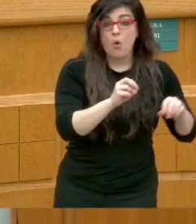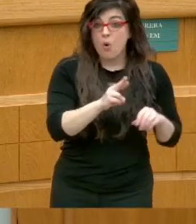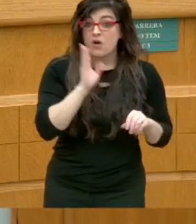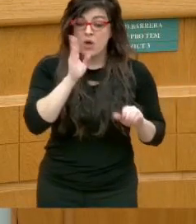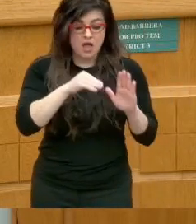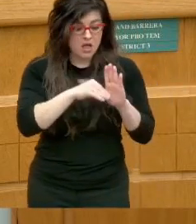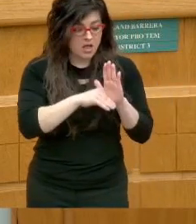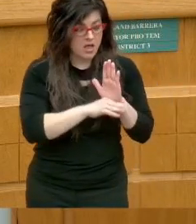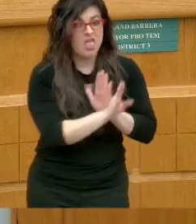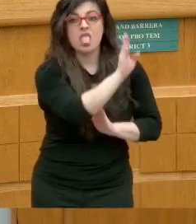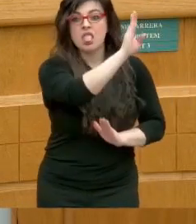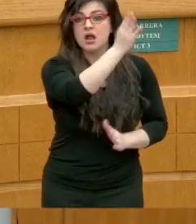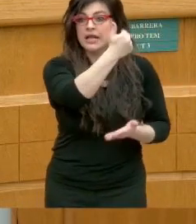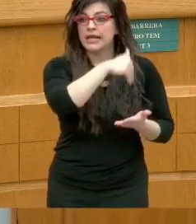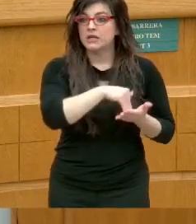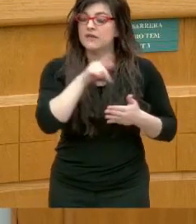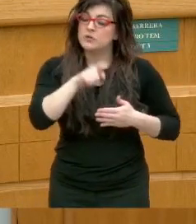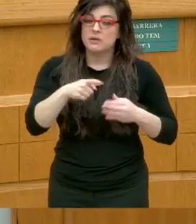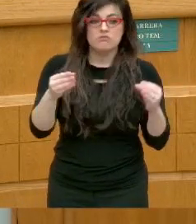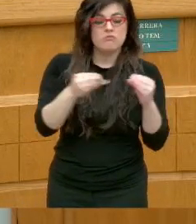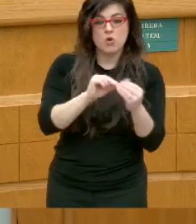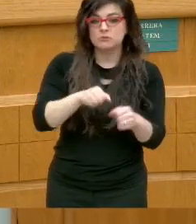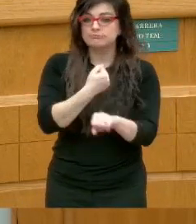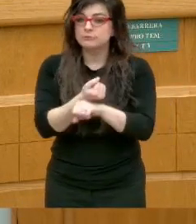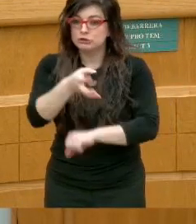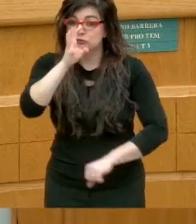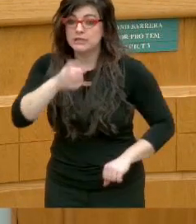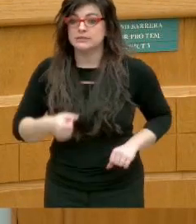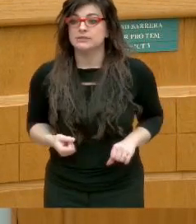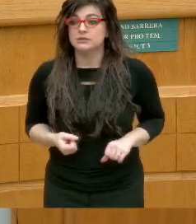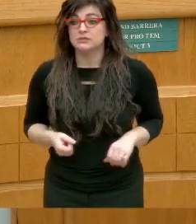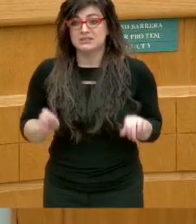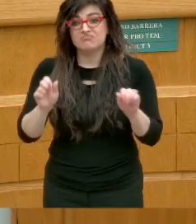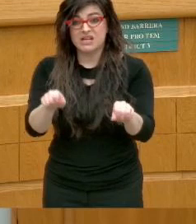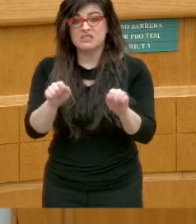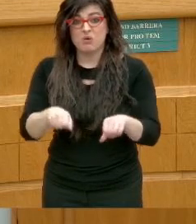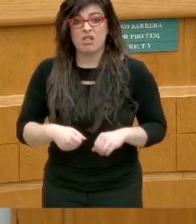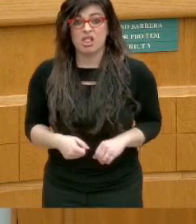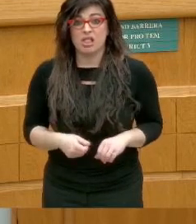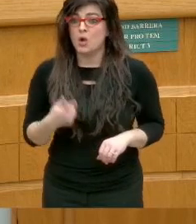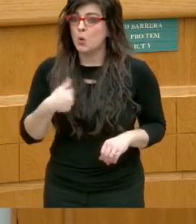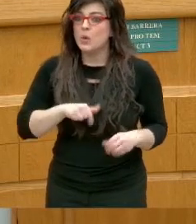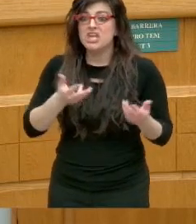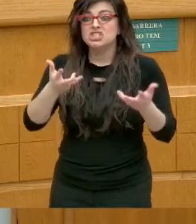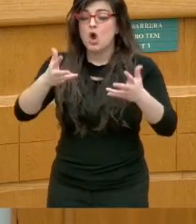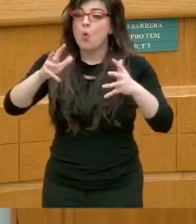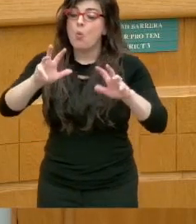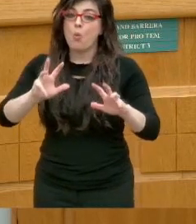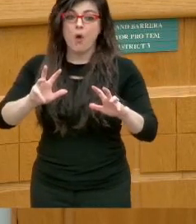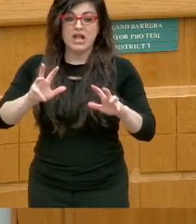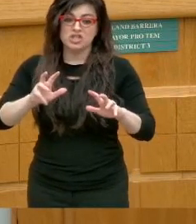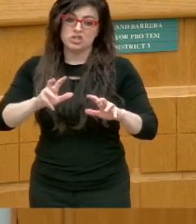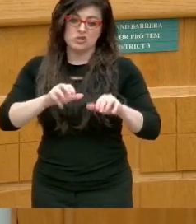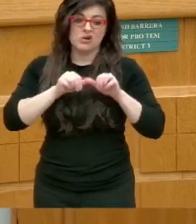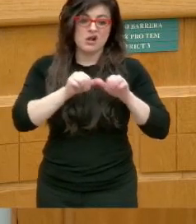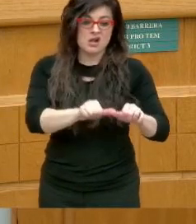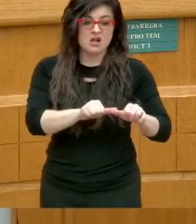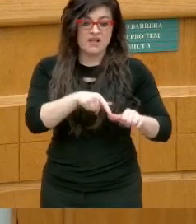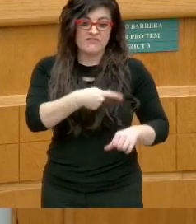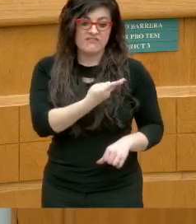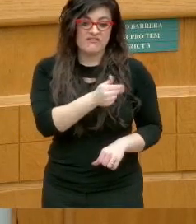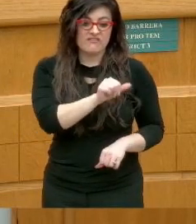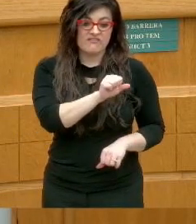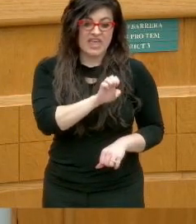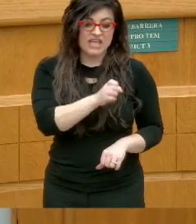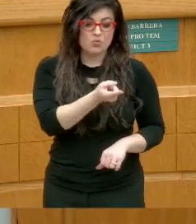regionally ahead of the state because we can be held back from advancing the next phase if we're not. And again, if